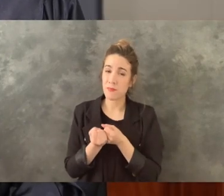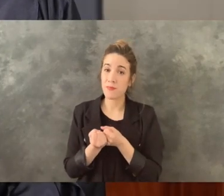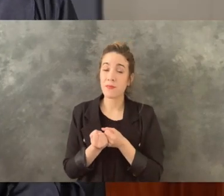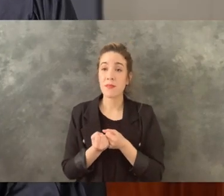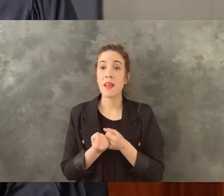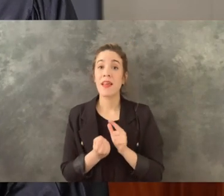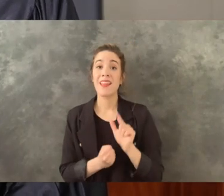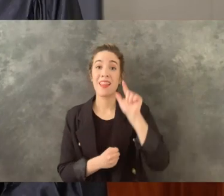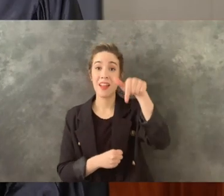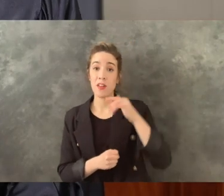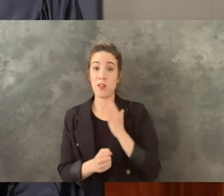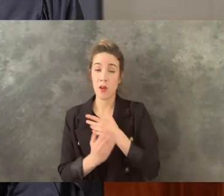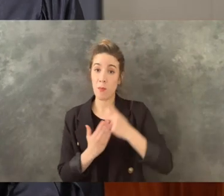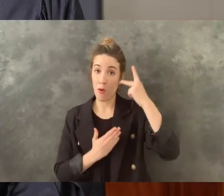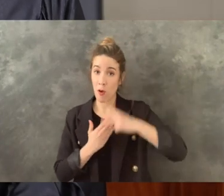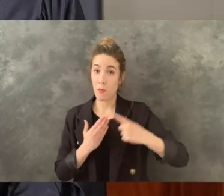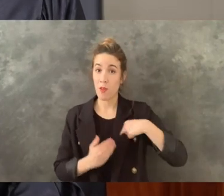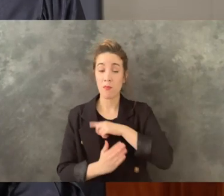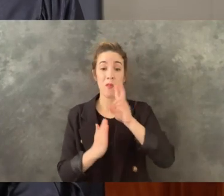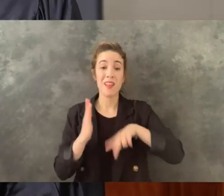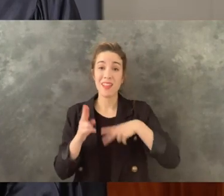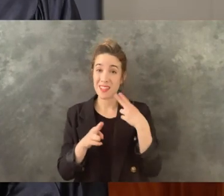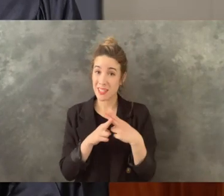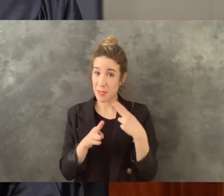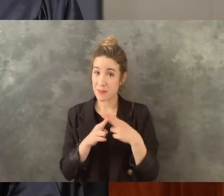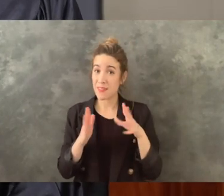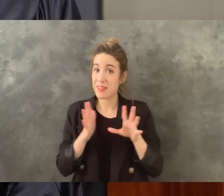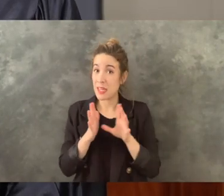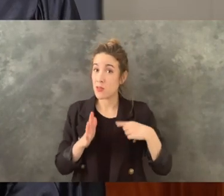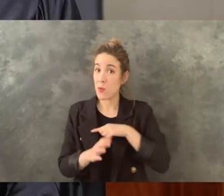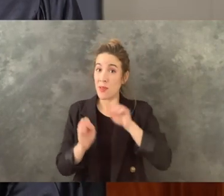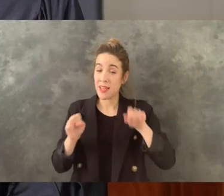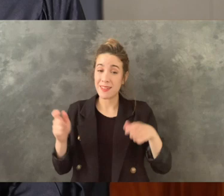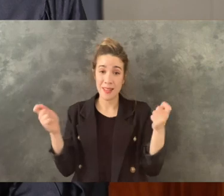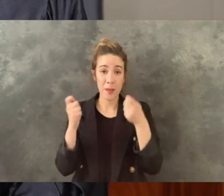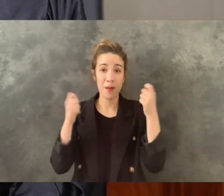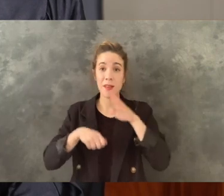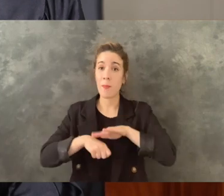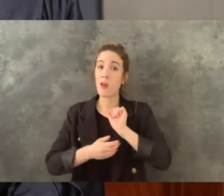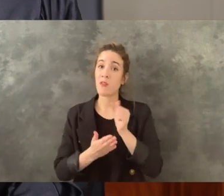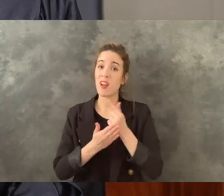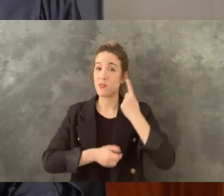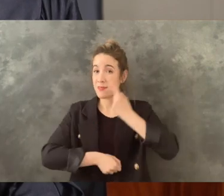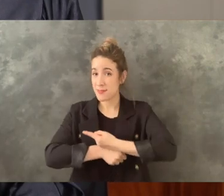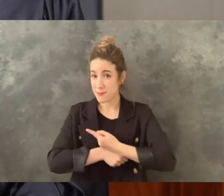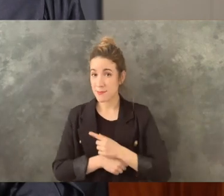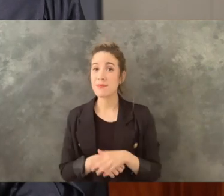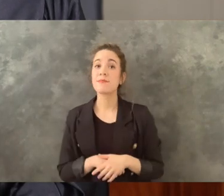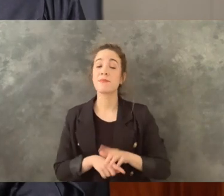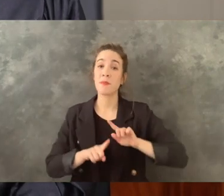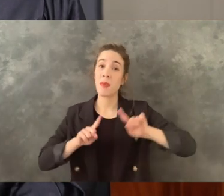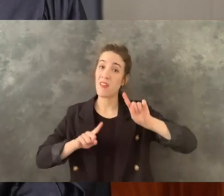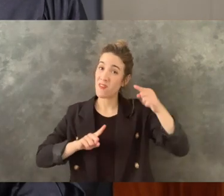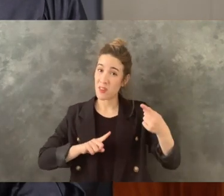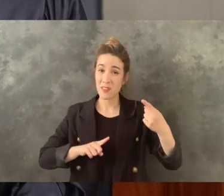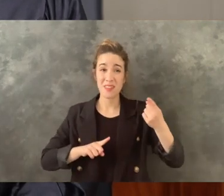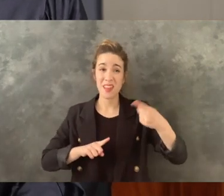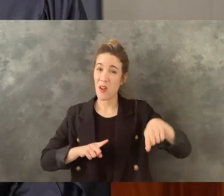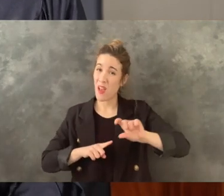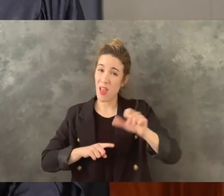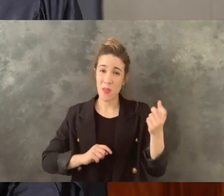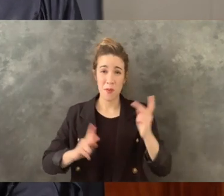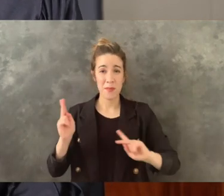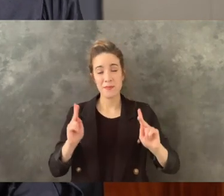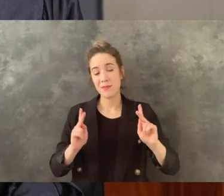Further in our program, we will be reading the names of seniors so we may celebrate them on graduation day. But first, there